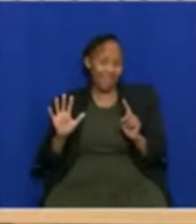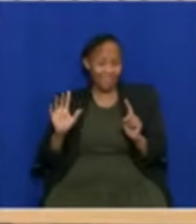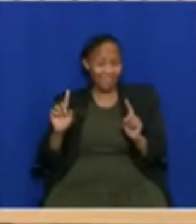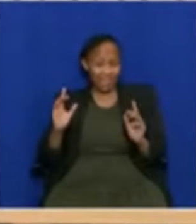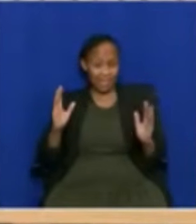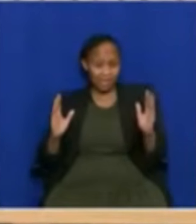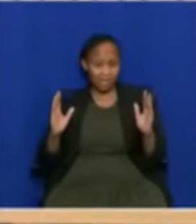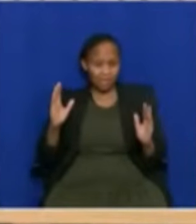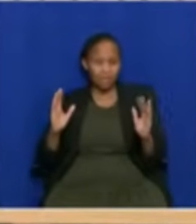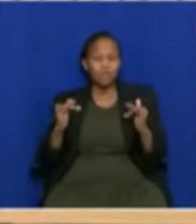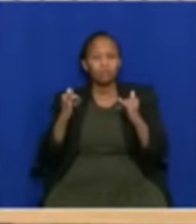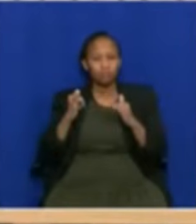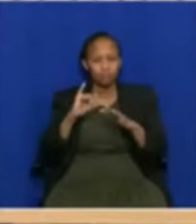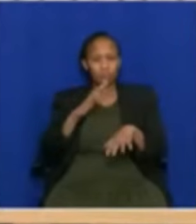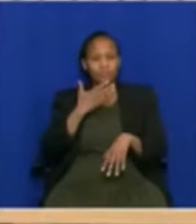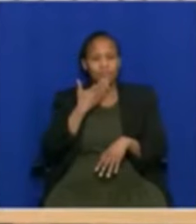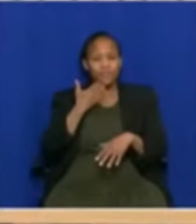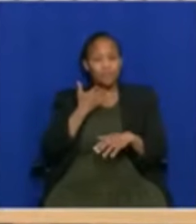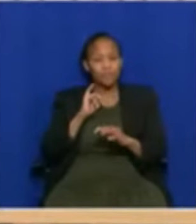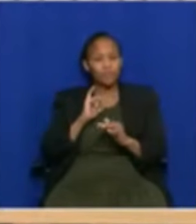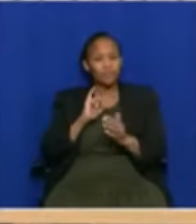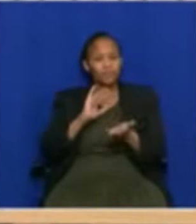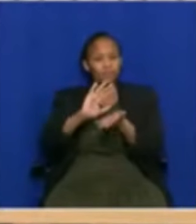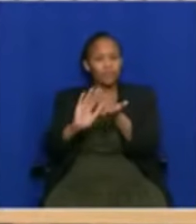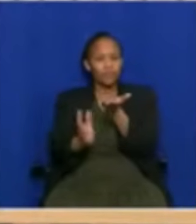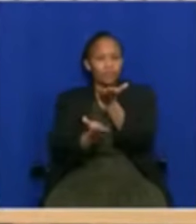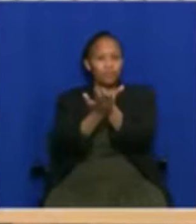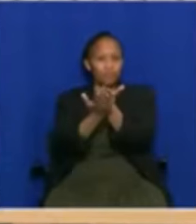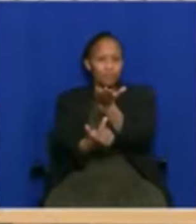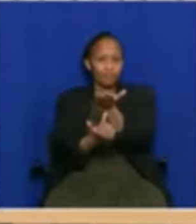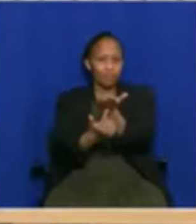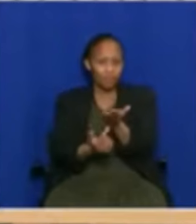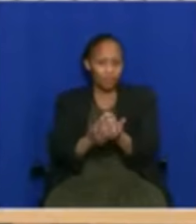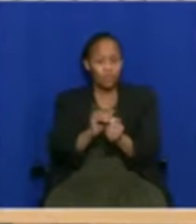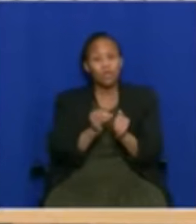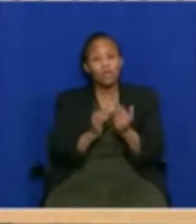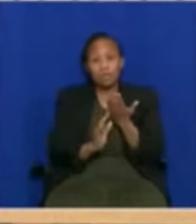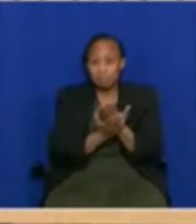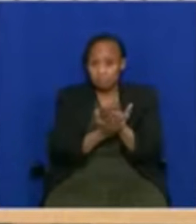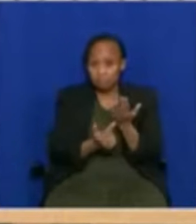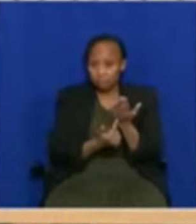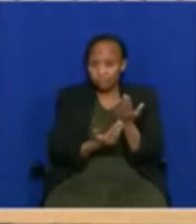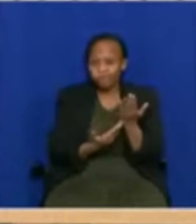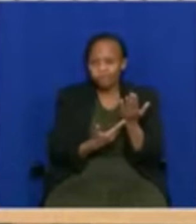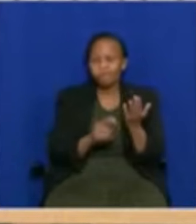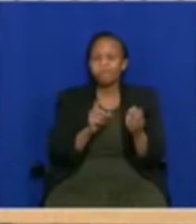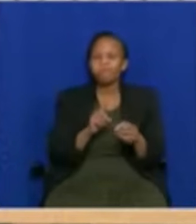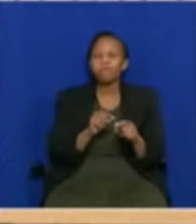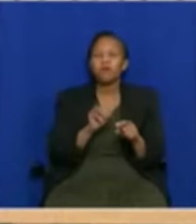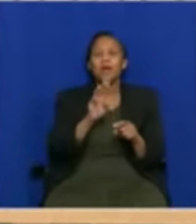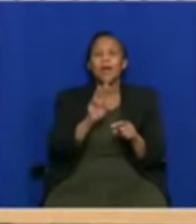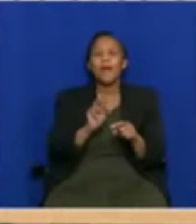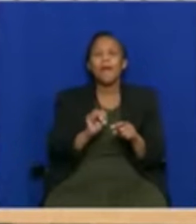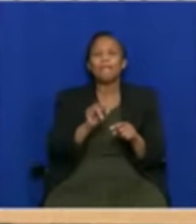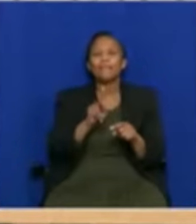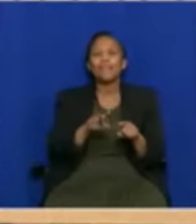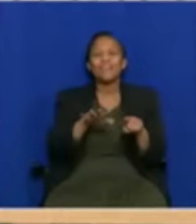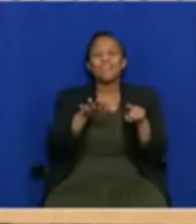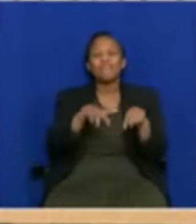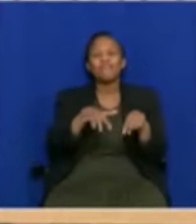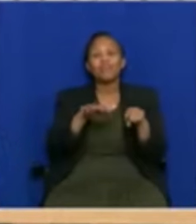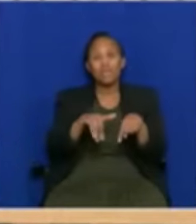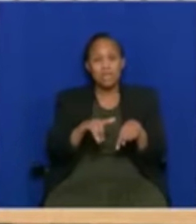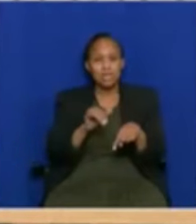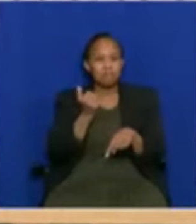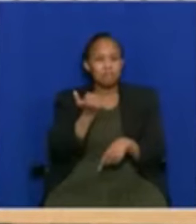before the on record already is MK15, which is what General Mkwanazi submitted. So